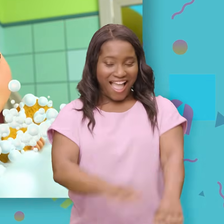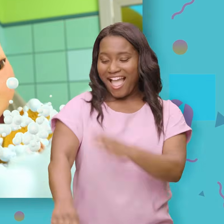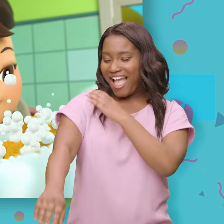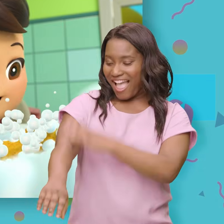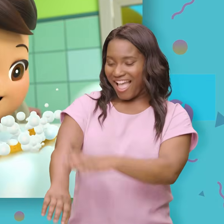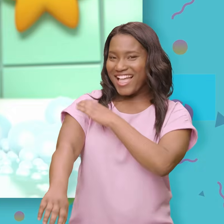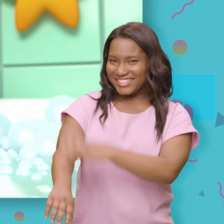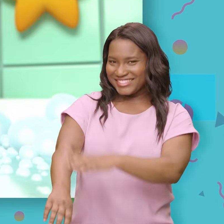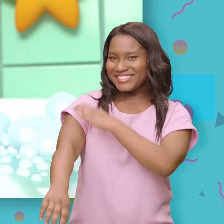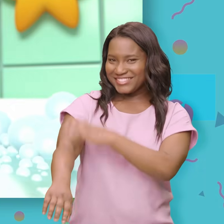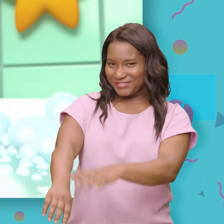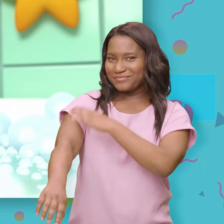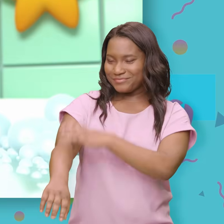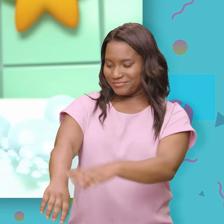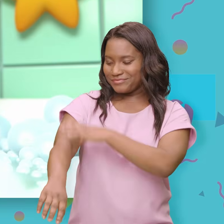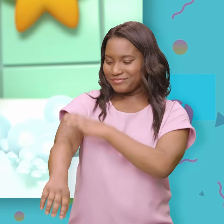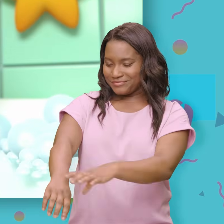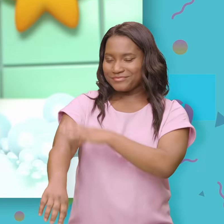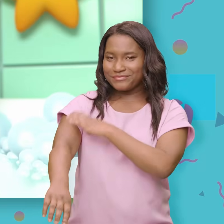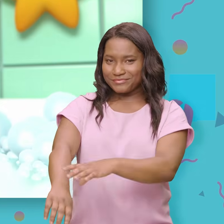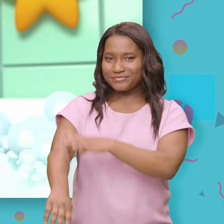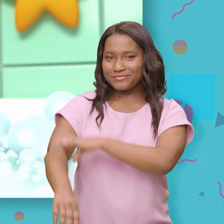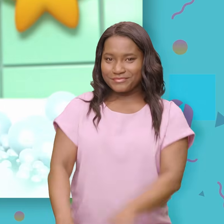with my sponge.